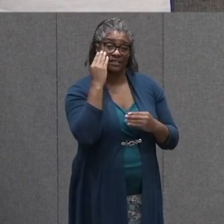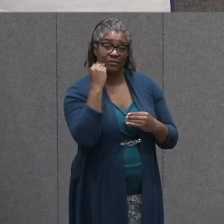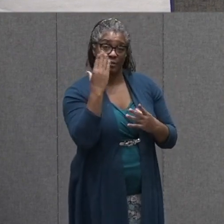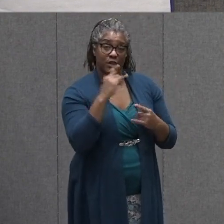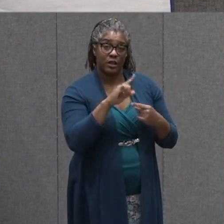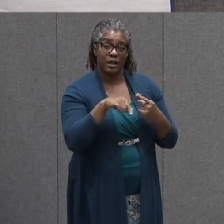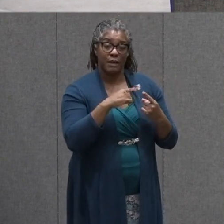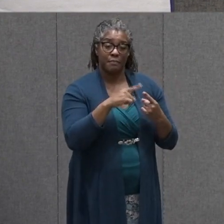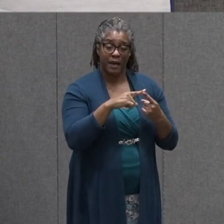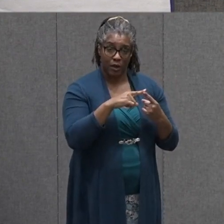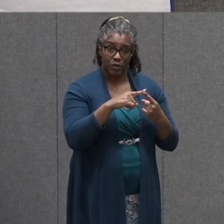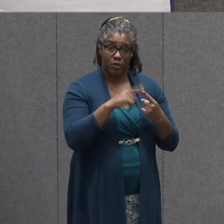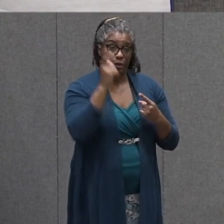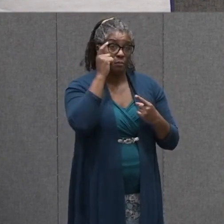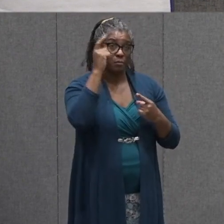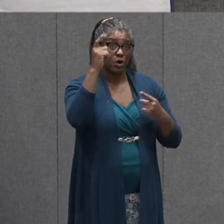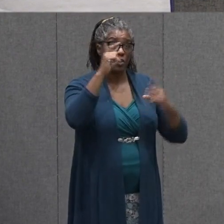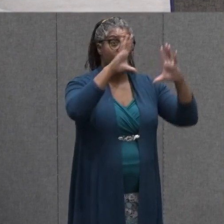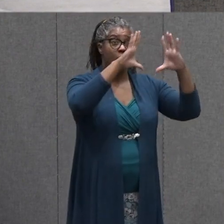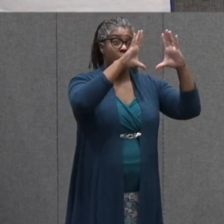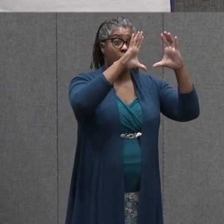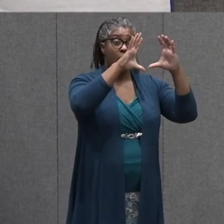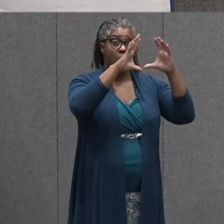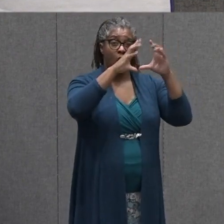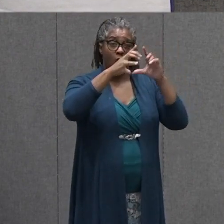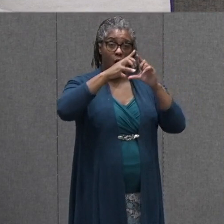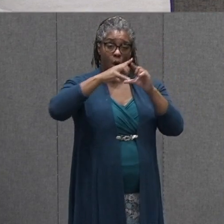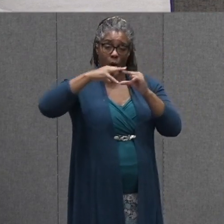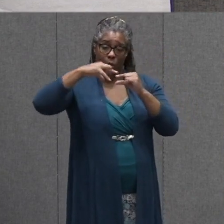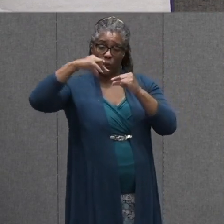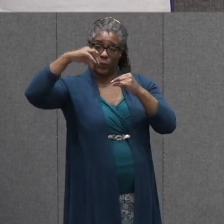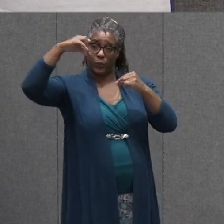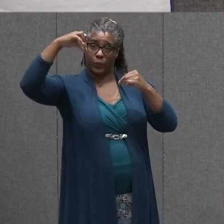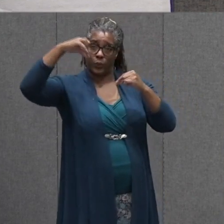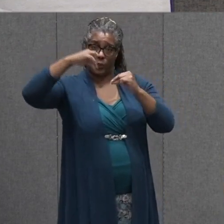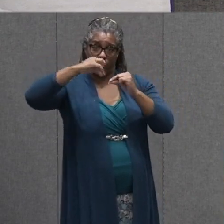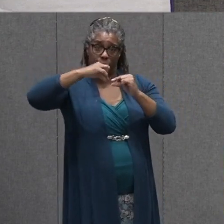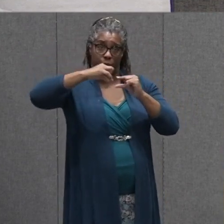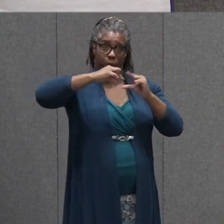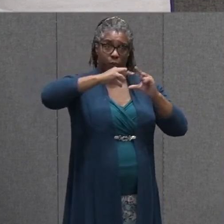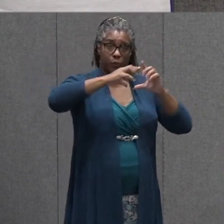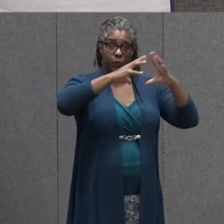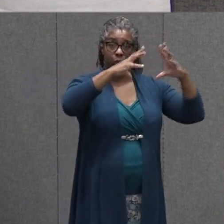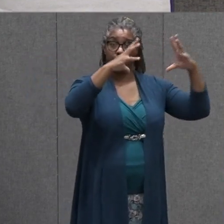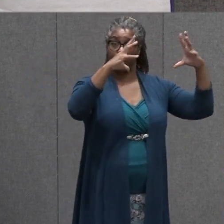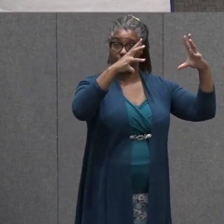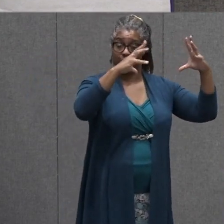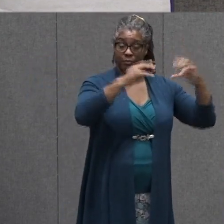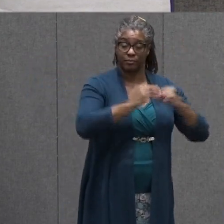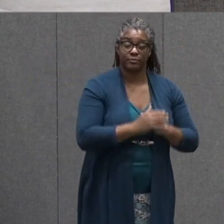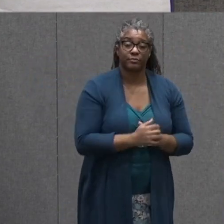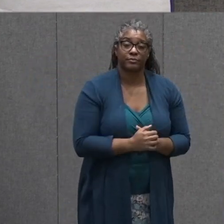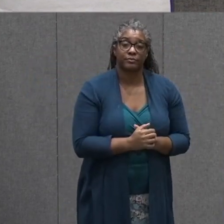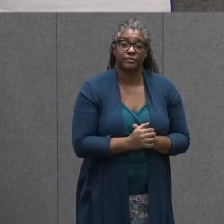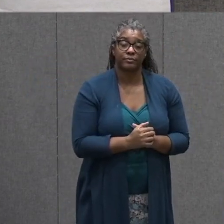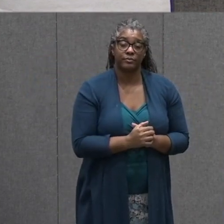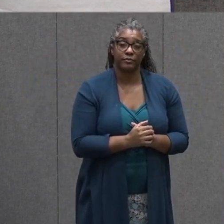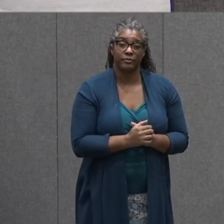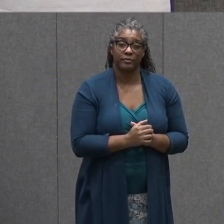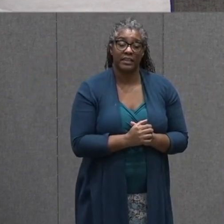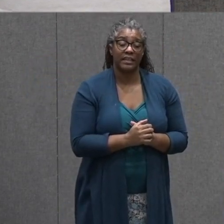can definitely use a smaller jar. We're going to put this paper towel inside here, and then I have some seeds, a couple